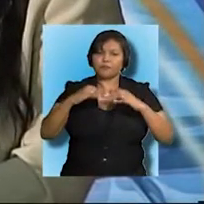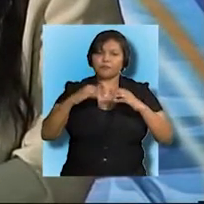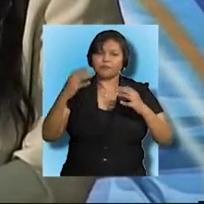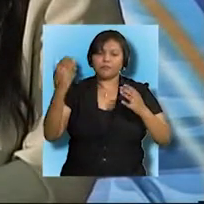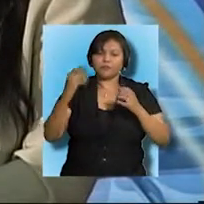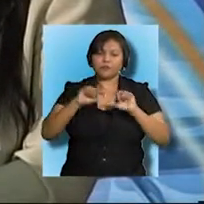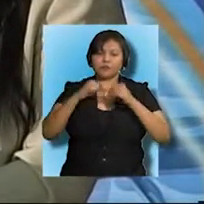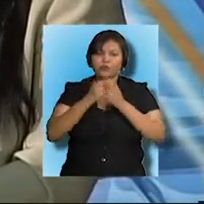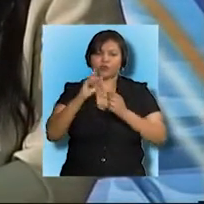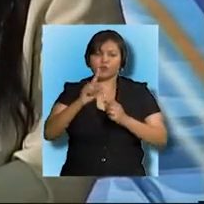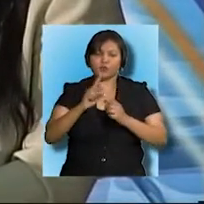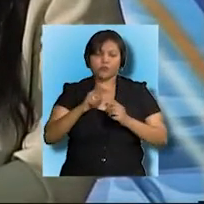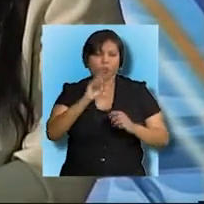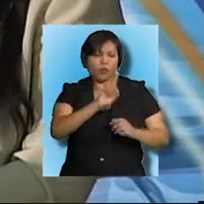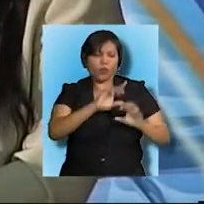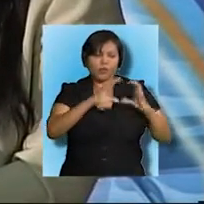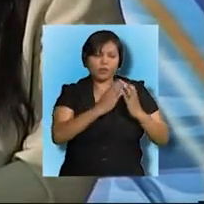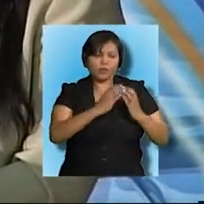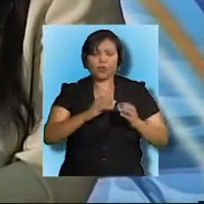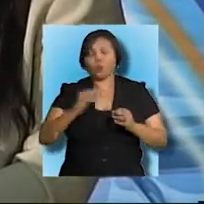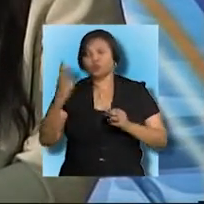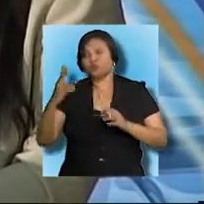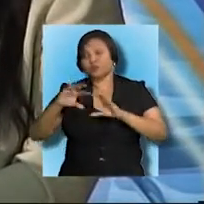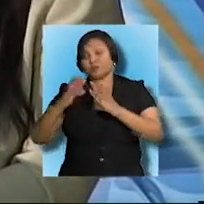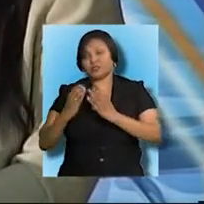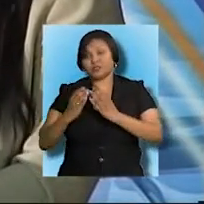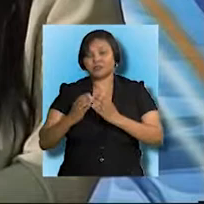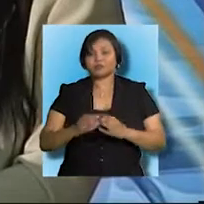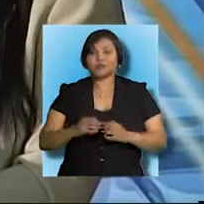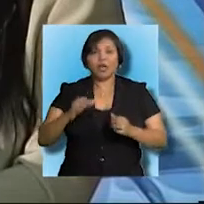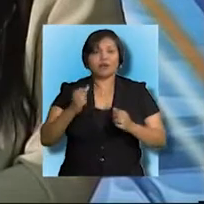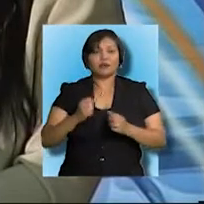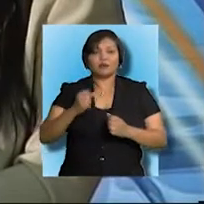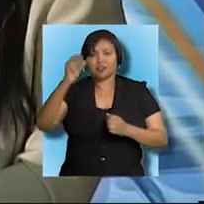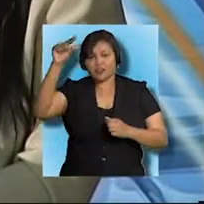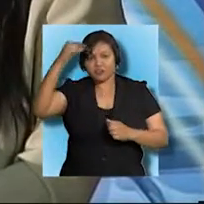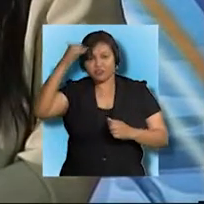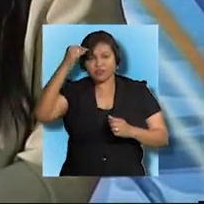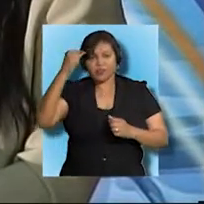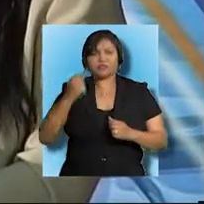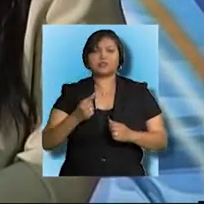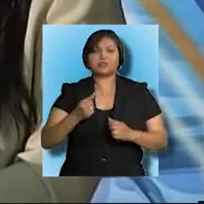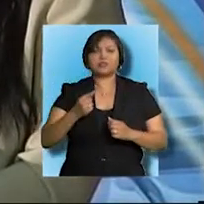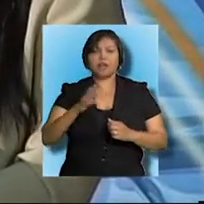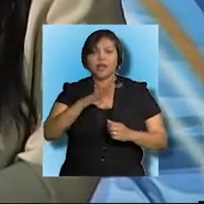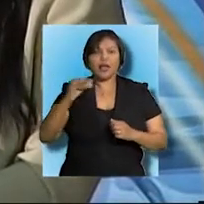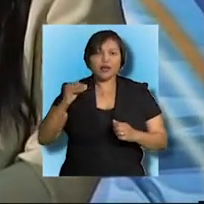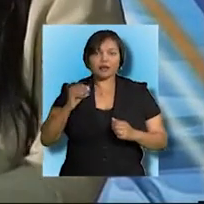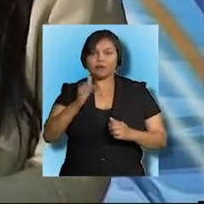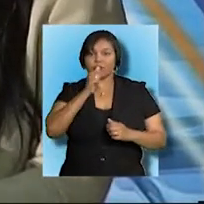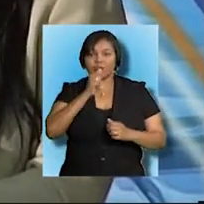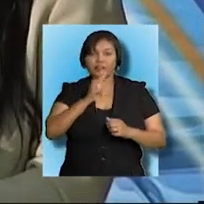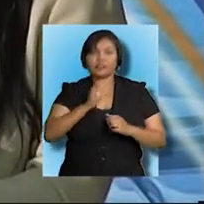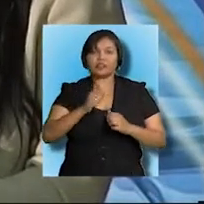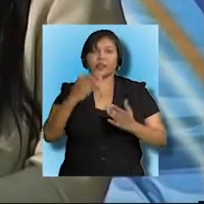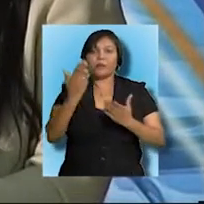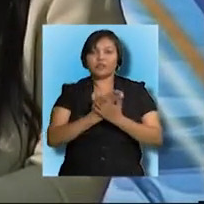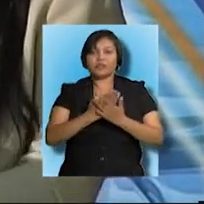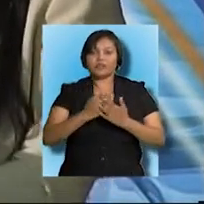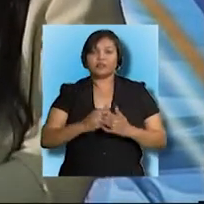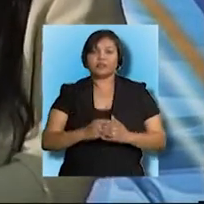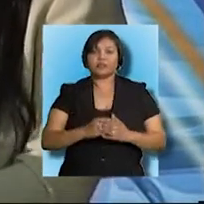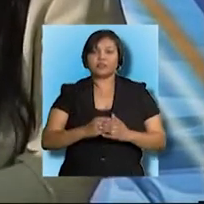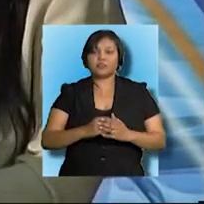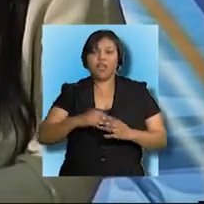horizontal integration, state media and/or PBS to ensure pluralism, state media versus private media,